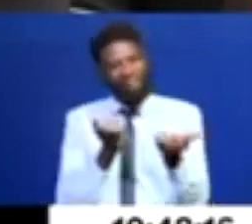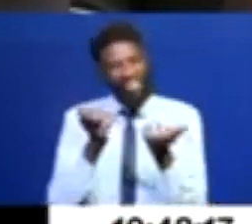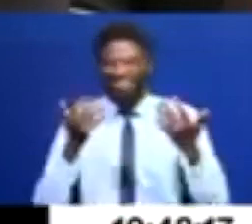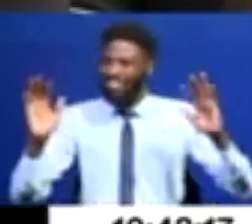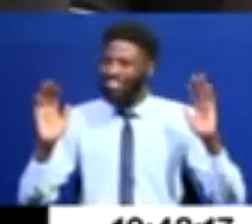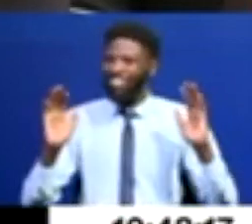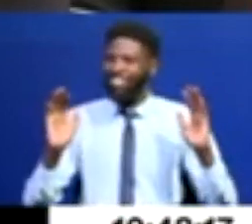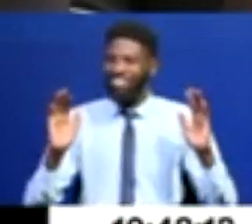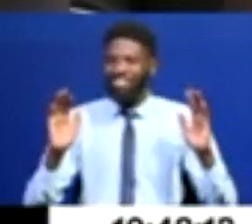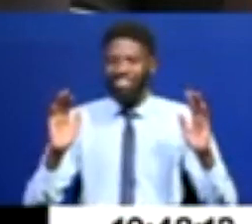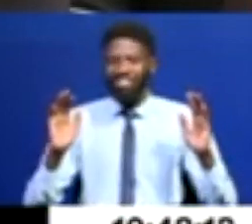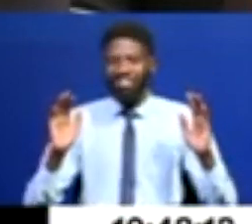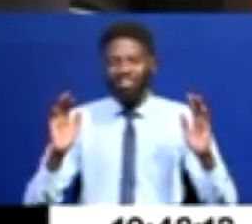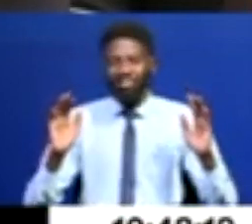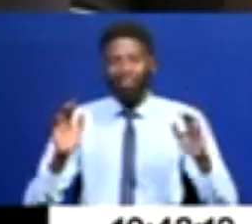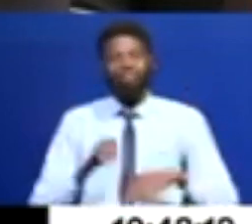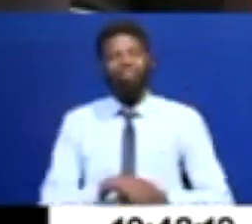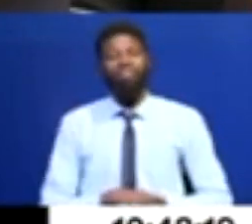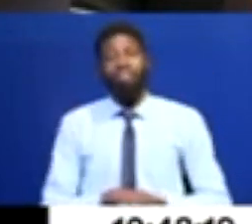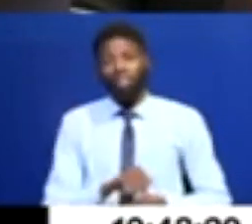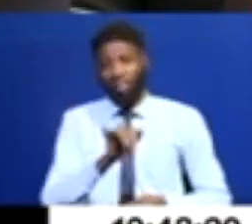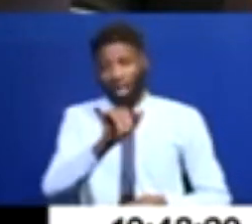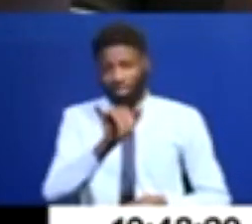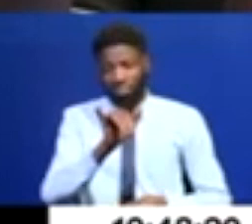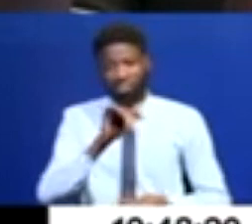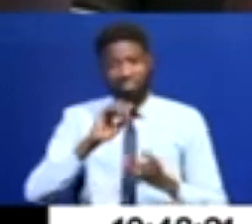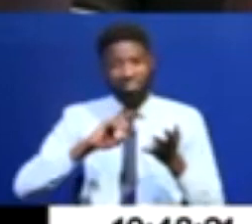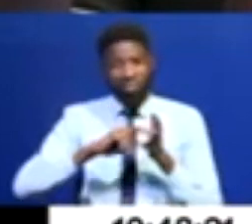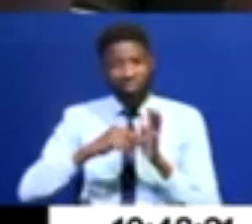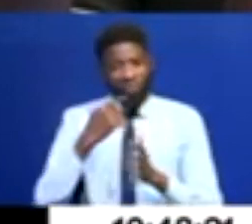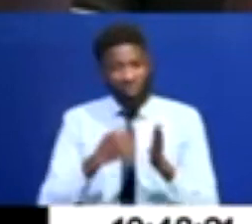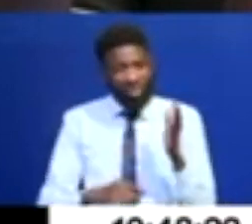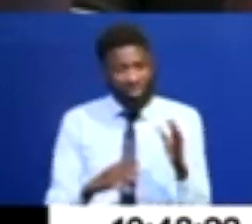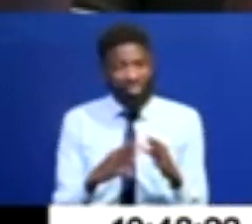Within the closure of a transaction. That puts tremendous